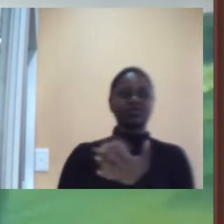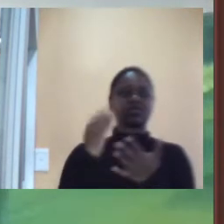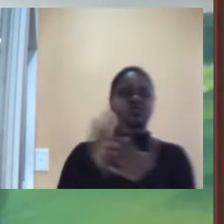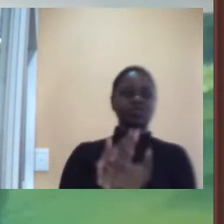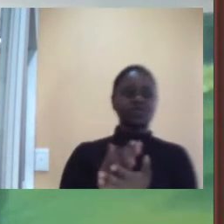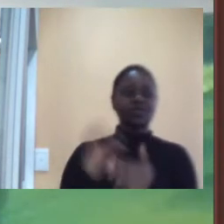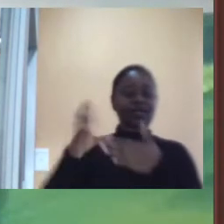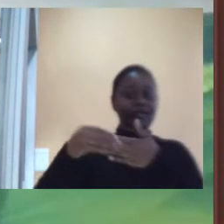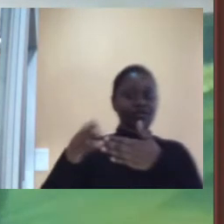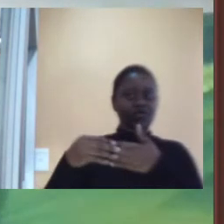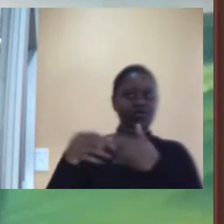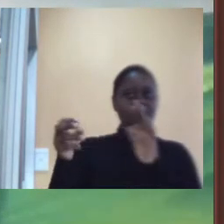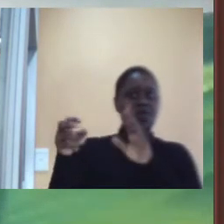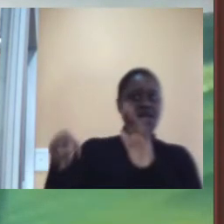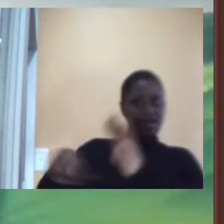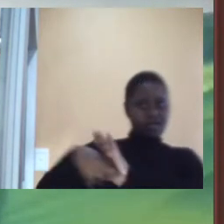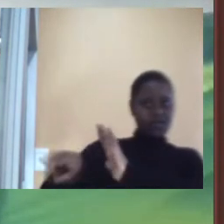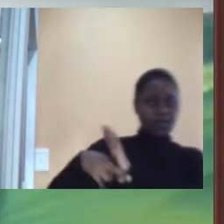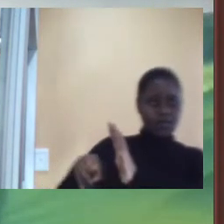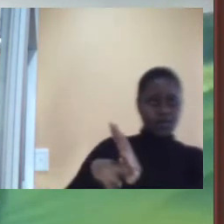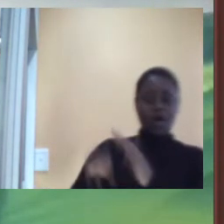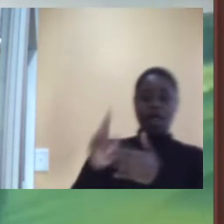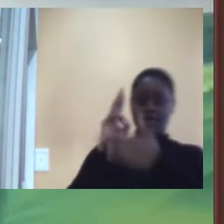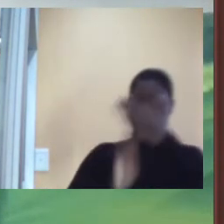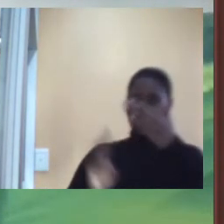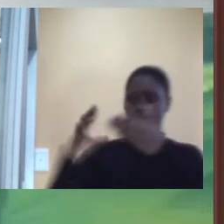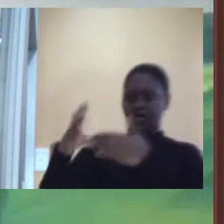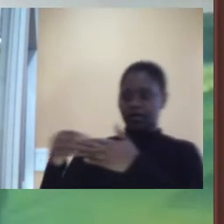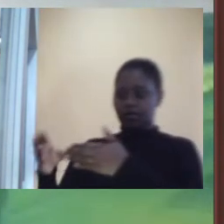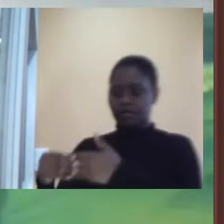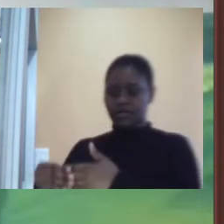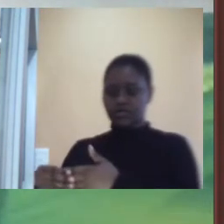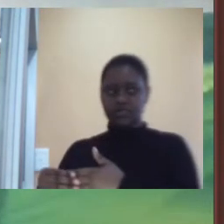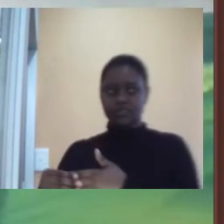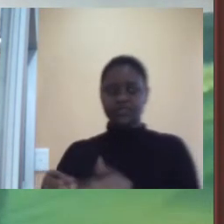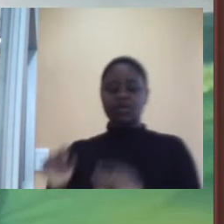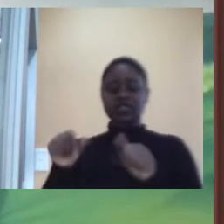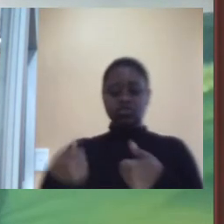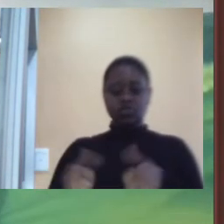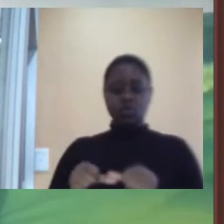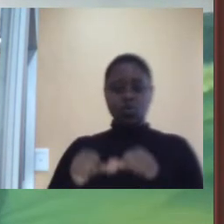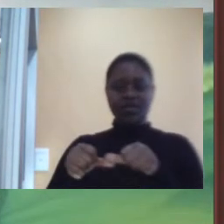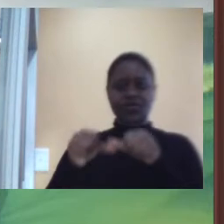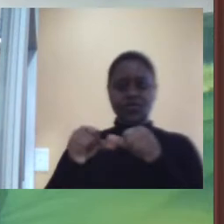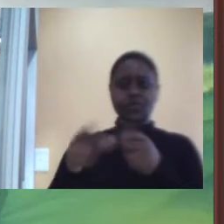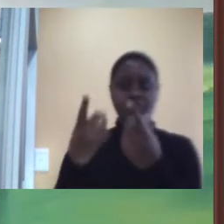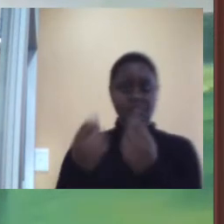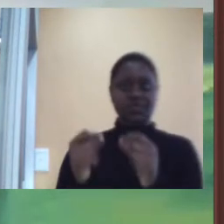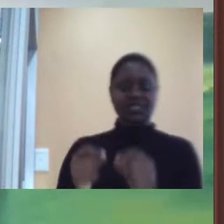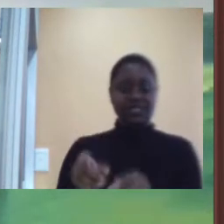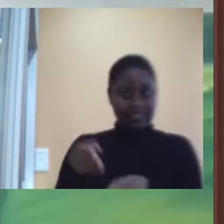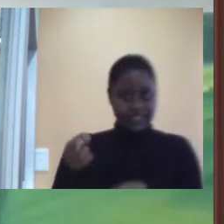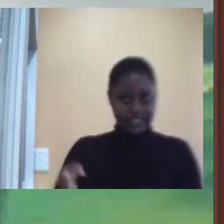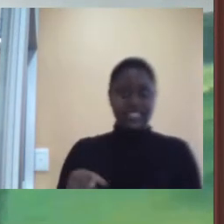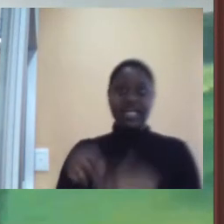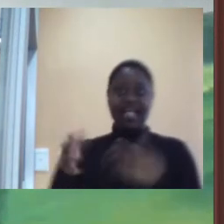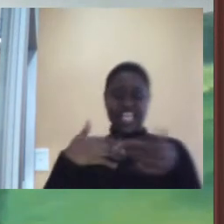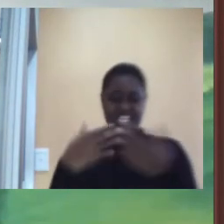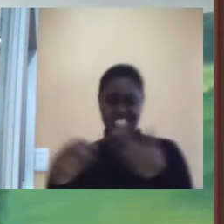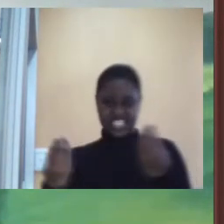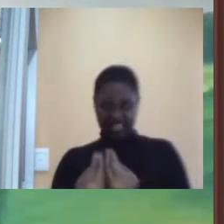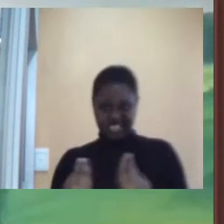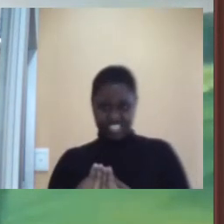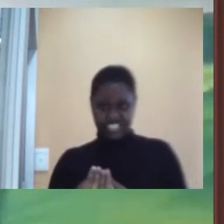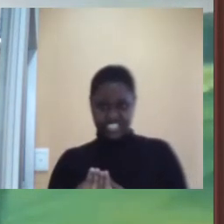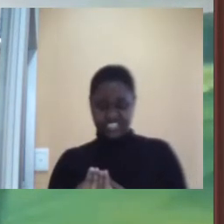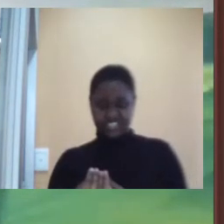that a member is referred to as an honourable member and not by their surname. She continues to do this. And if anything, she's